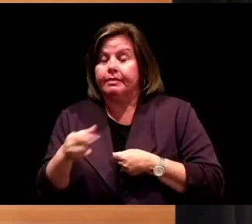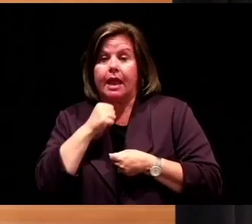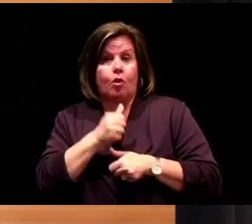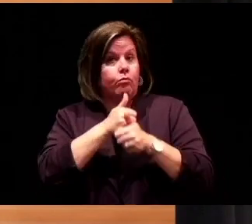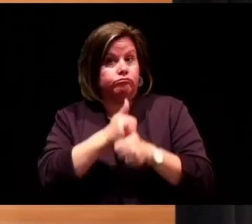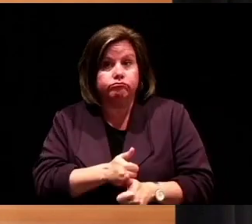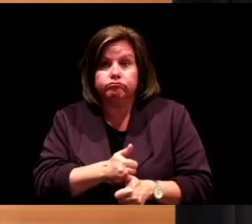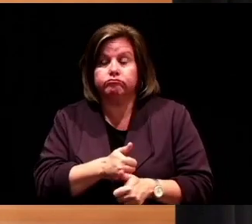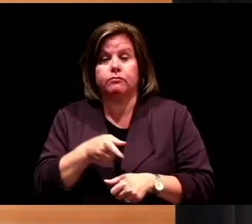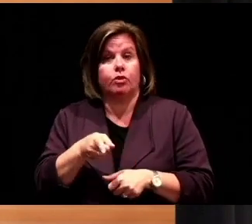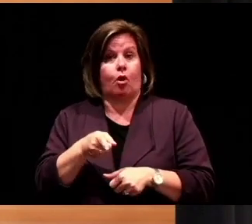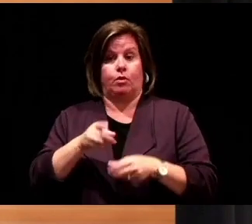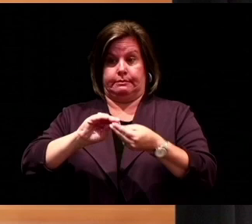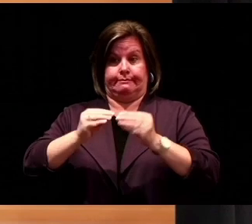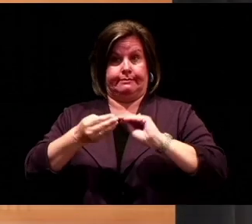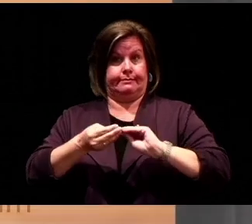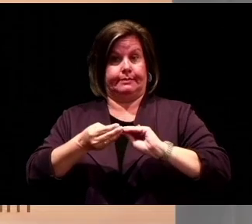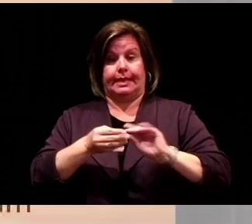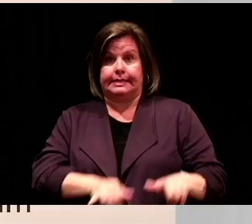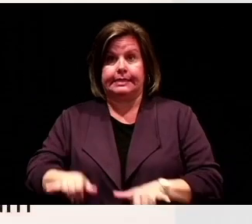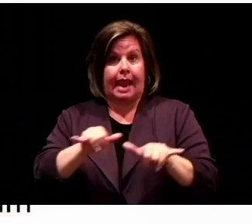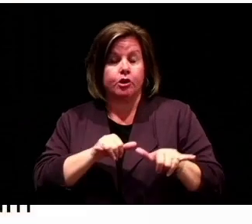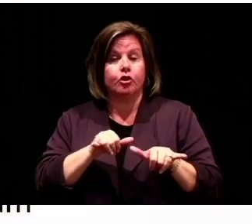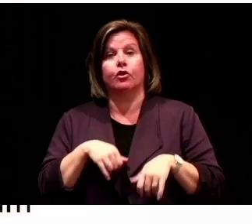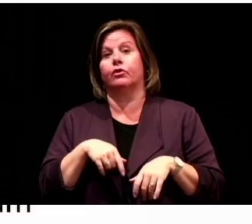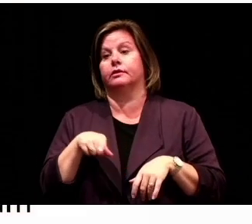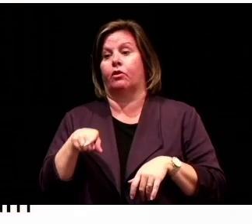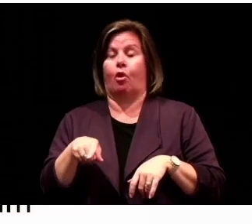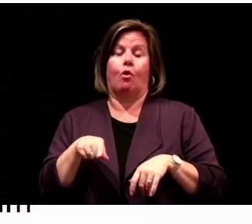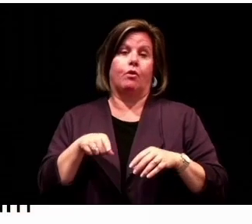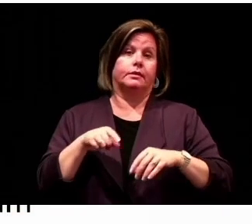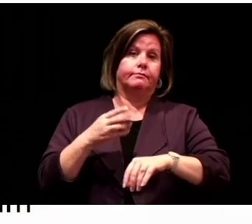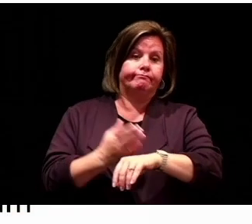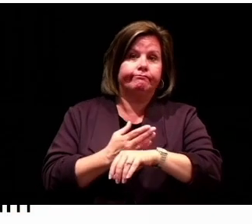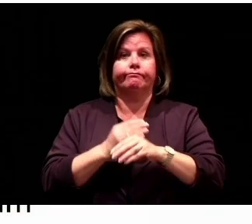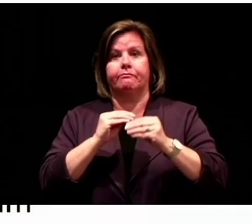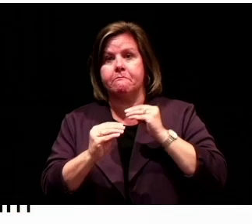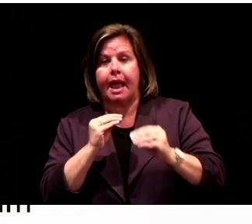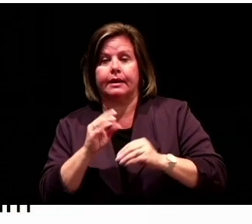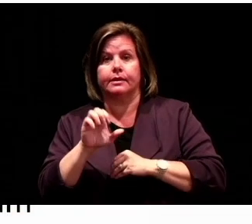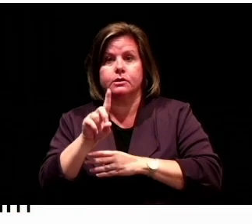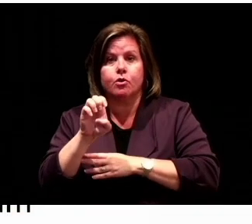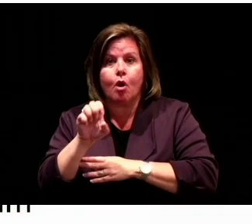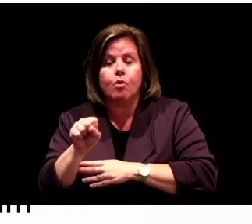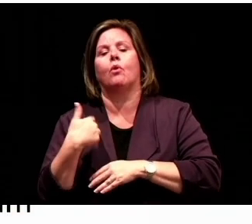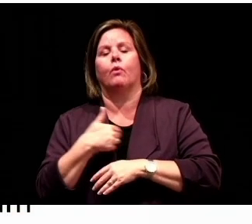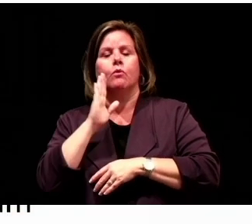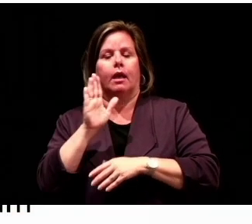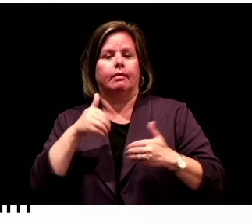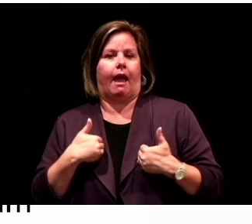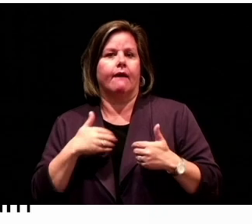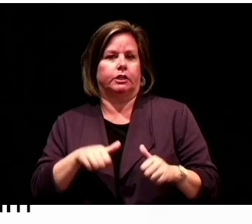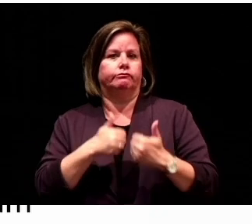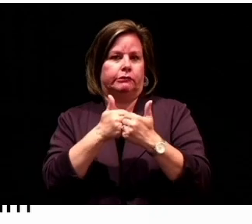and now we're getting back to reasonable again, specifically, the Fair Housing Act allows for housing providers to adhere to reasonable local,